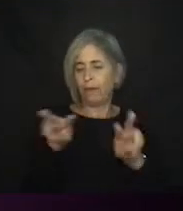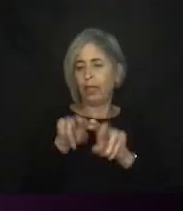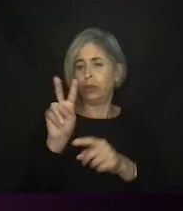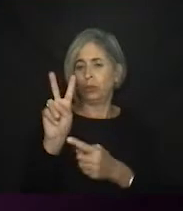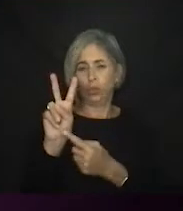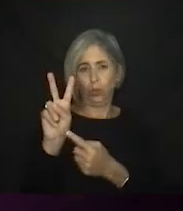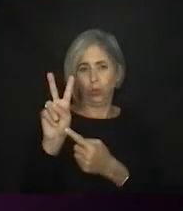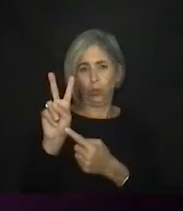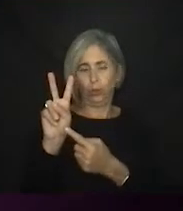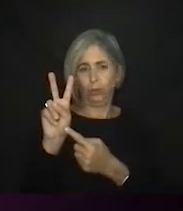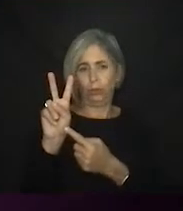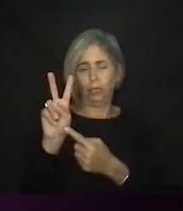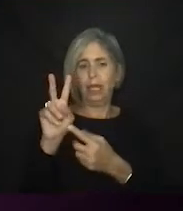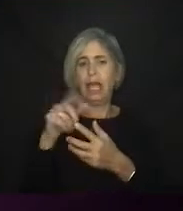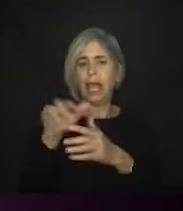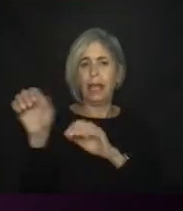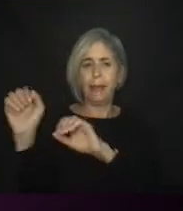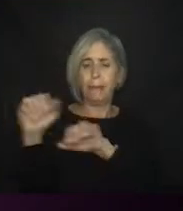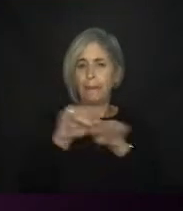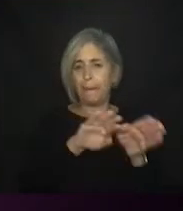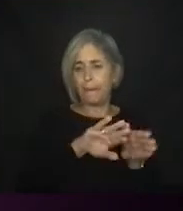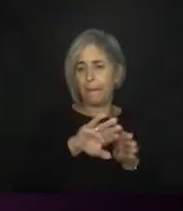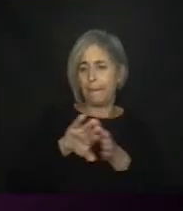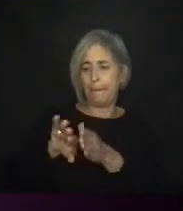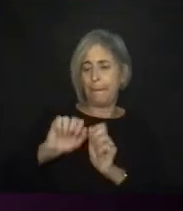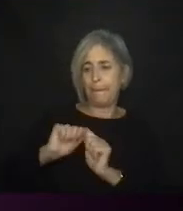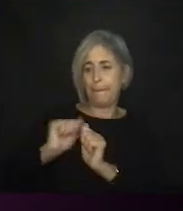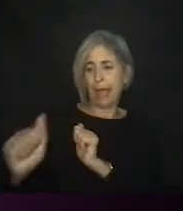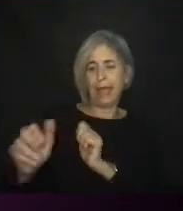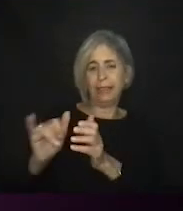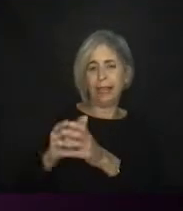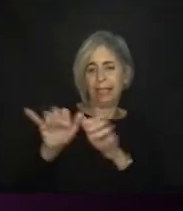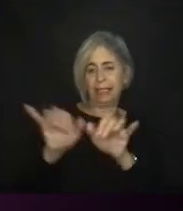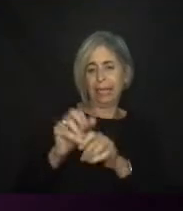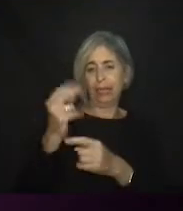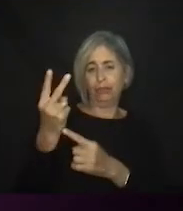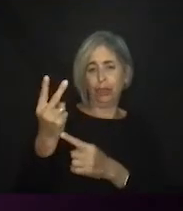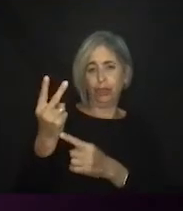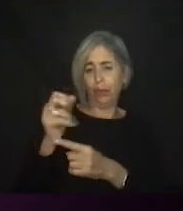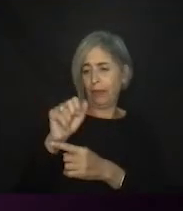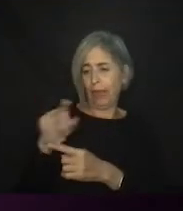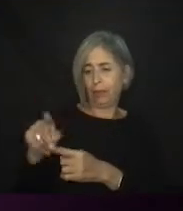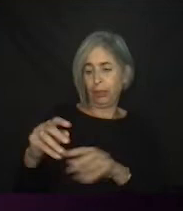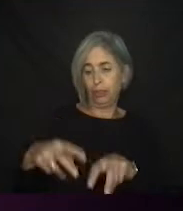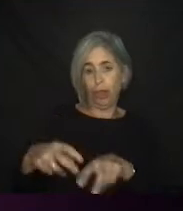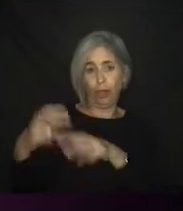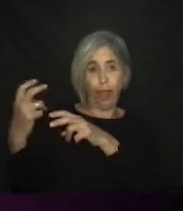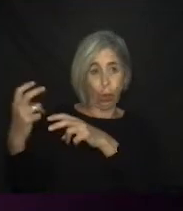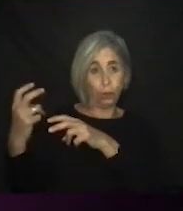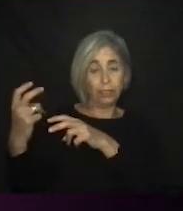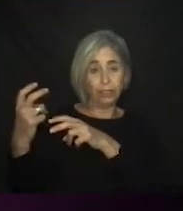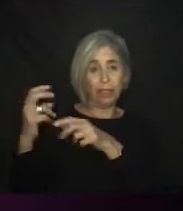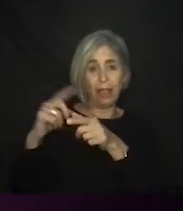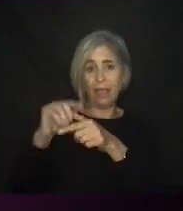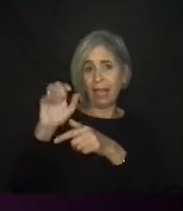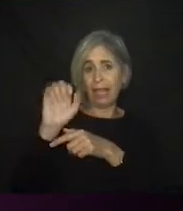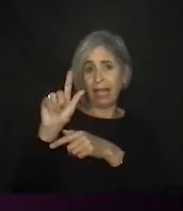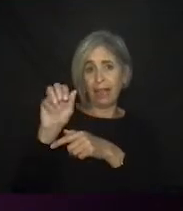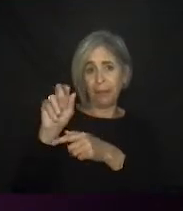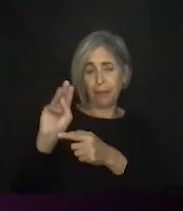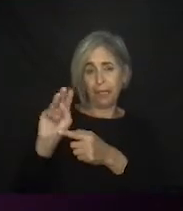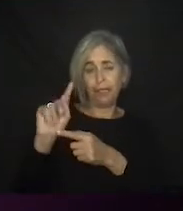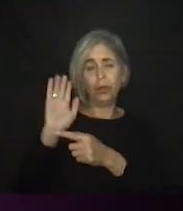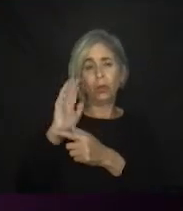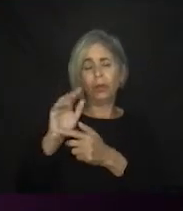is 2. So I pass in that object with a scale of 2, and when the application loads, this element